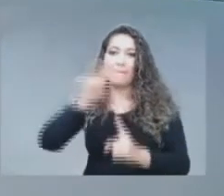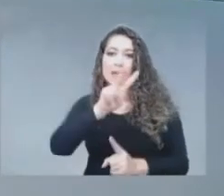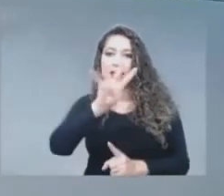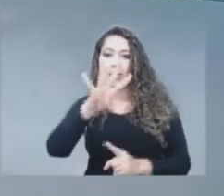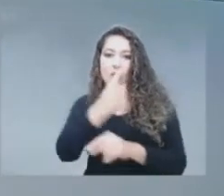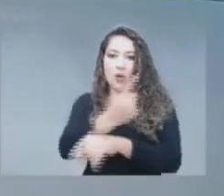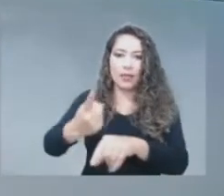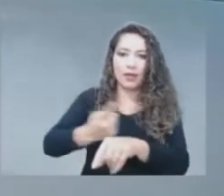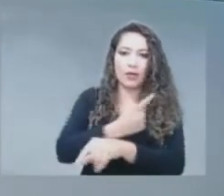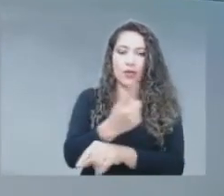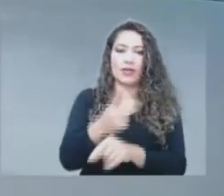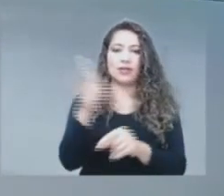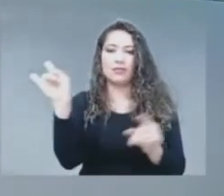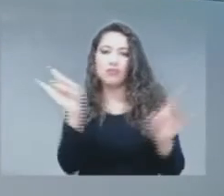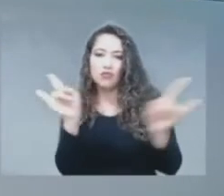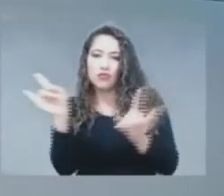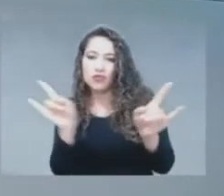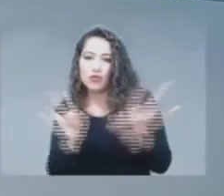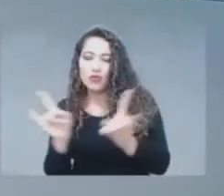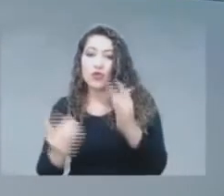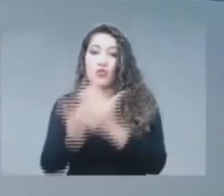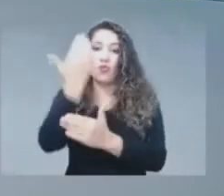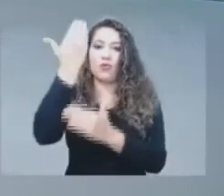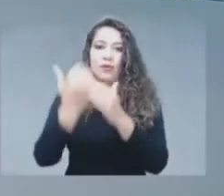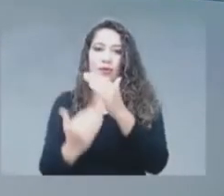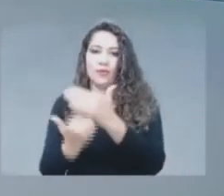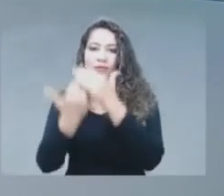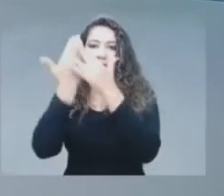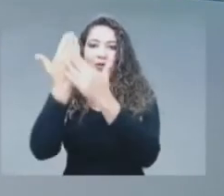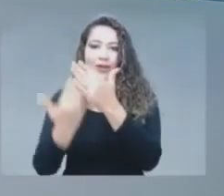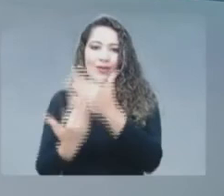every 24 hours,